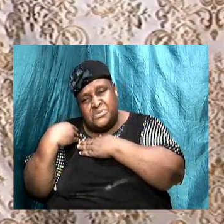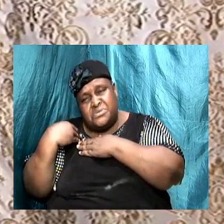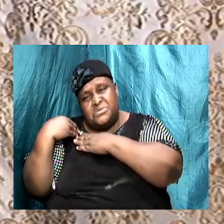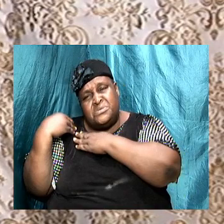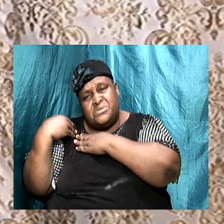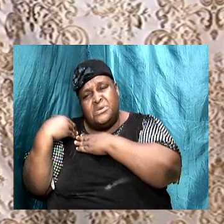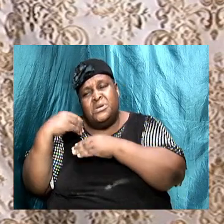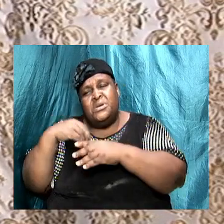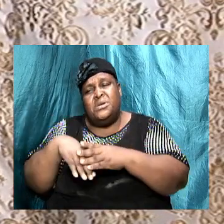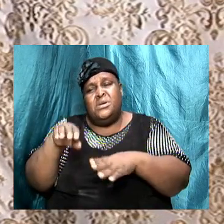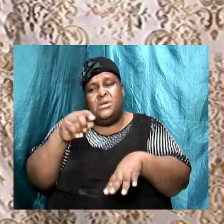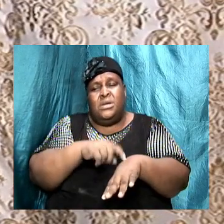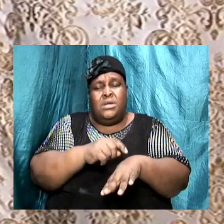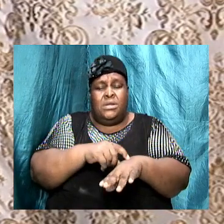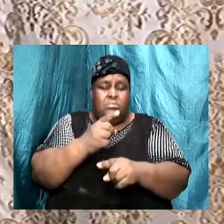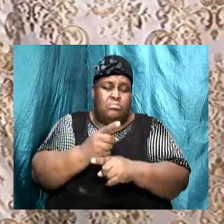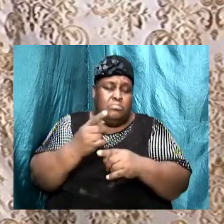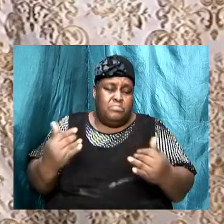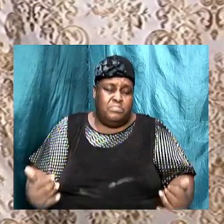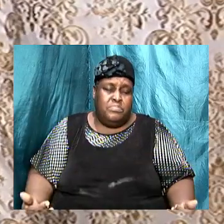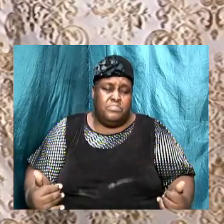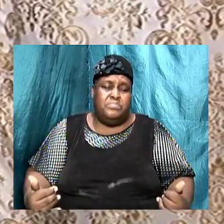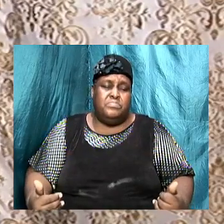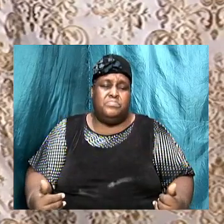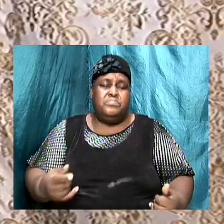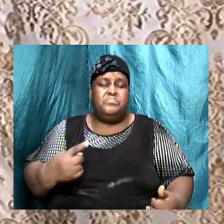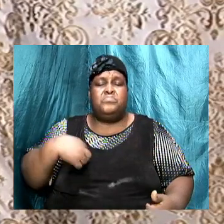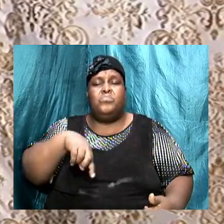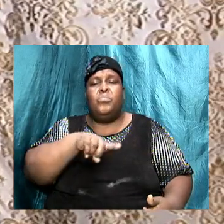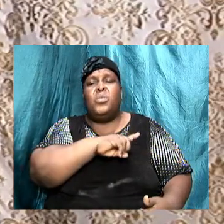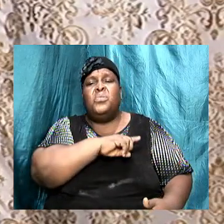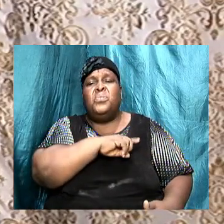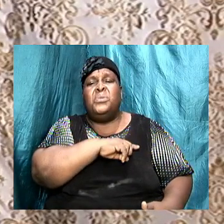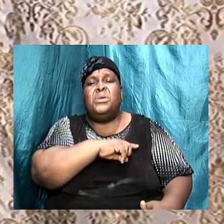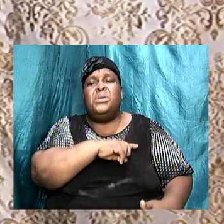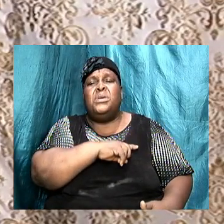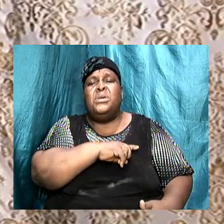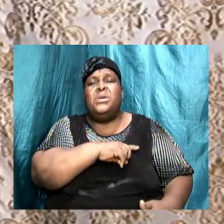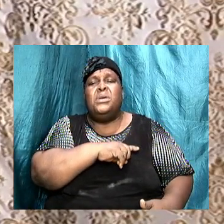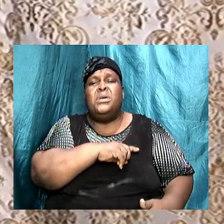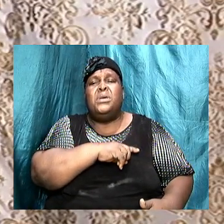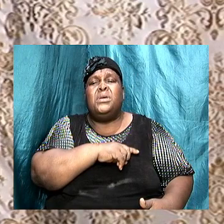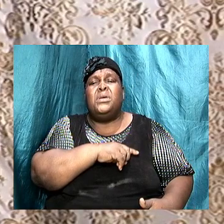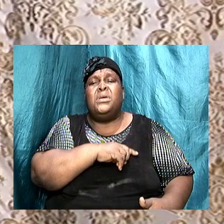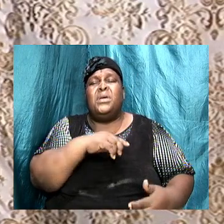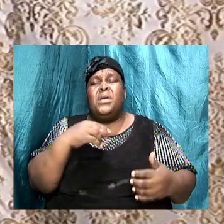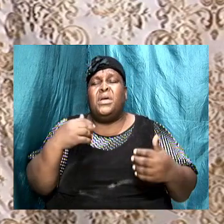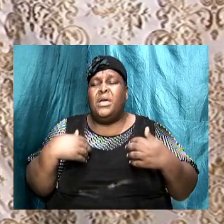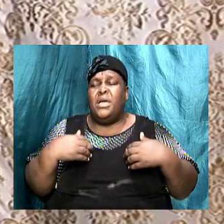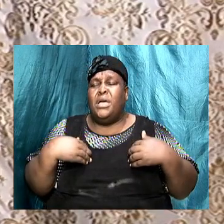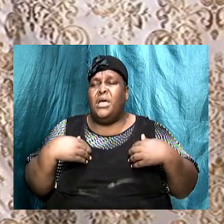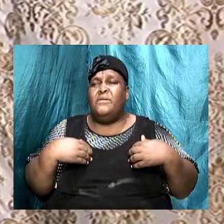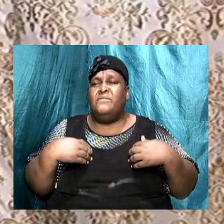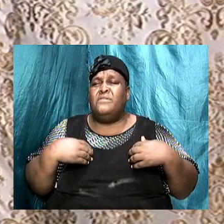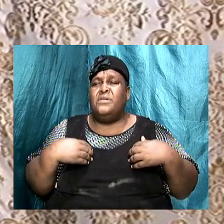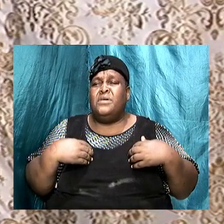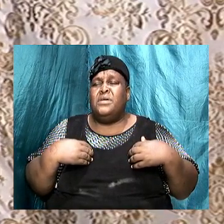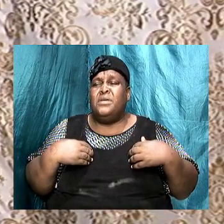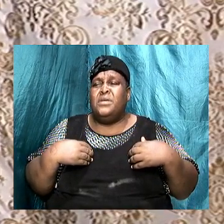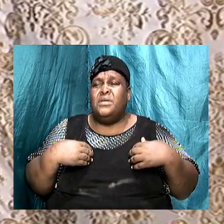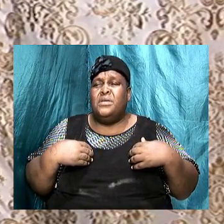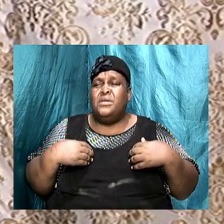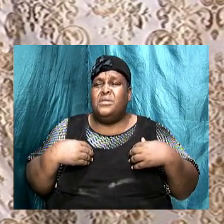We are in a time right now where we have got to be resolute that, you know, we are serving